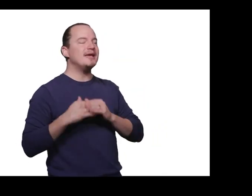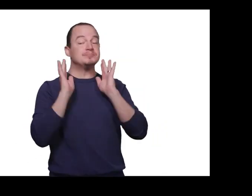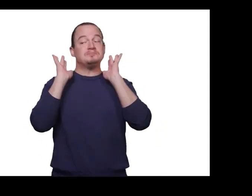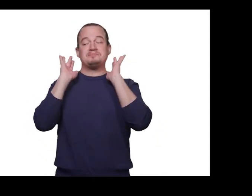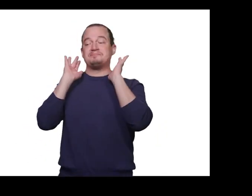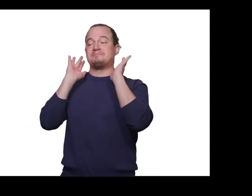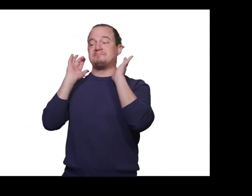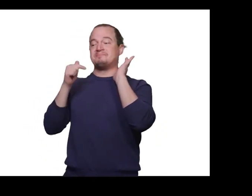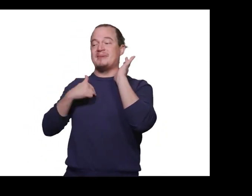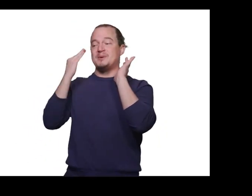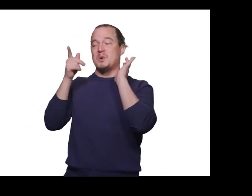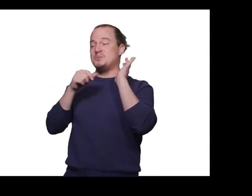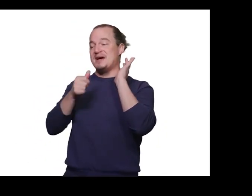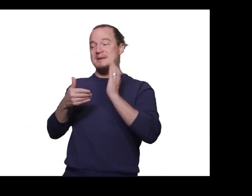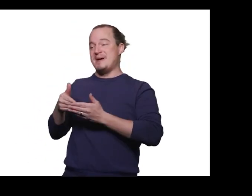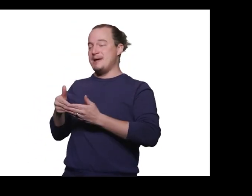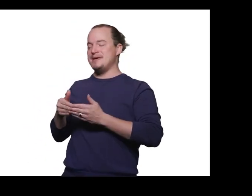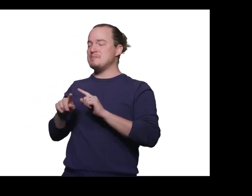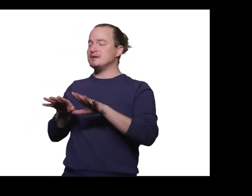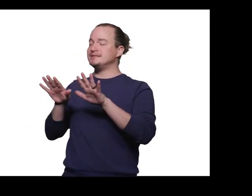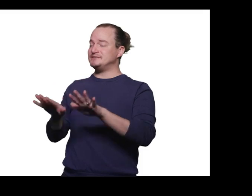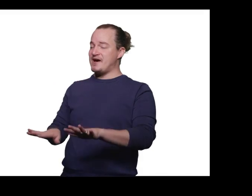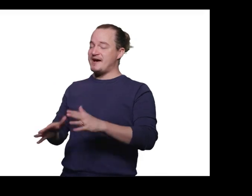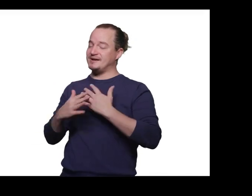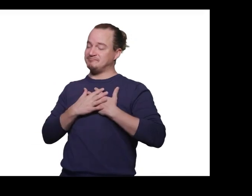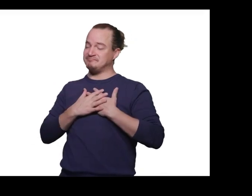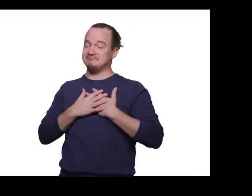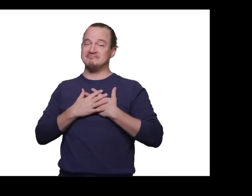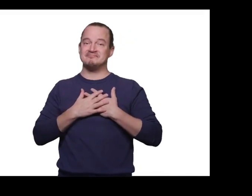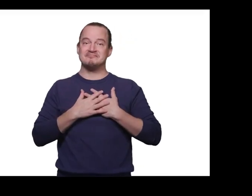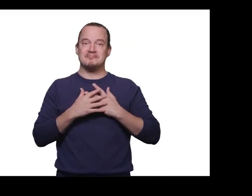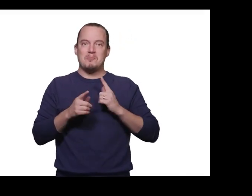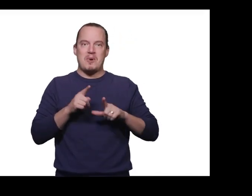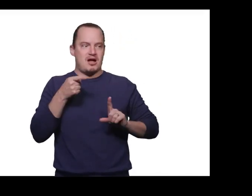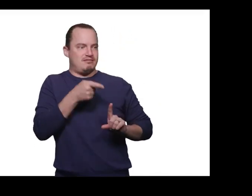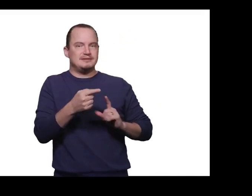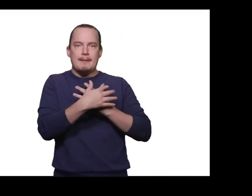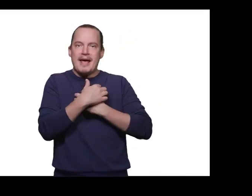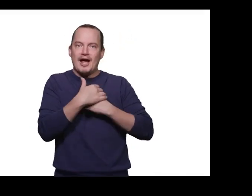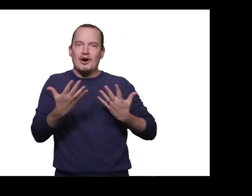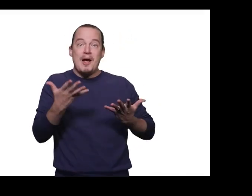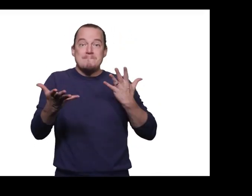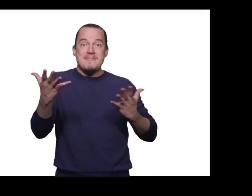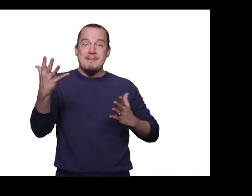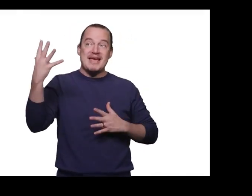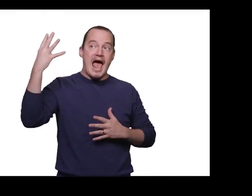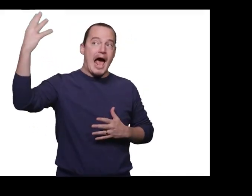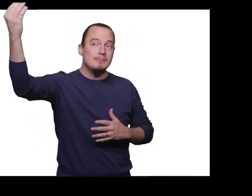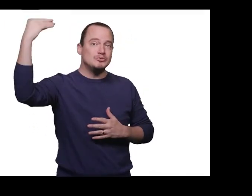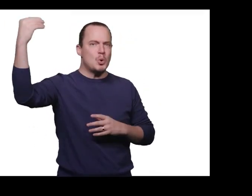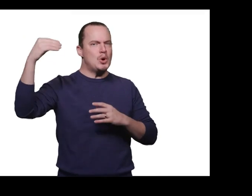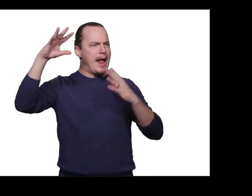not a baby. It's okay. It's okay. But Bernie might be an outdoor ambassador, just like Jasper,